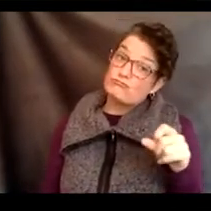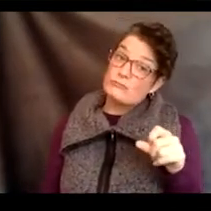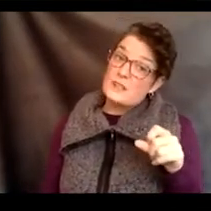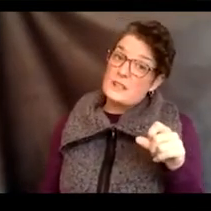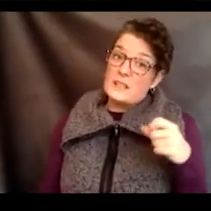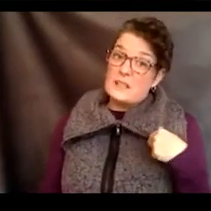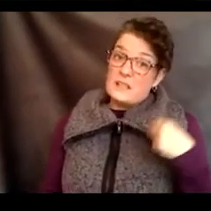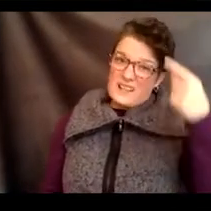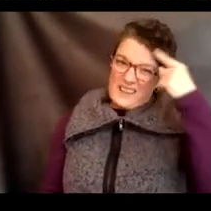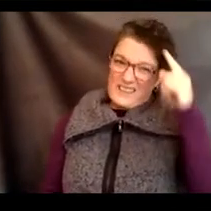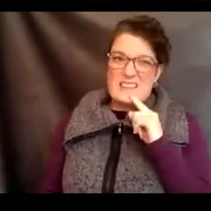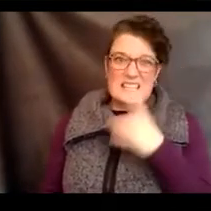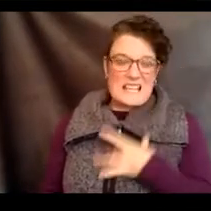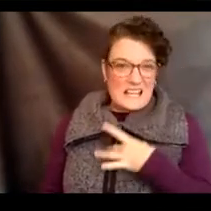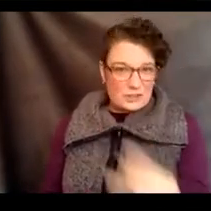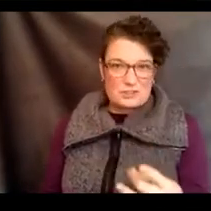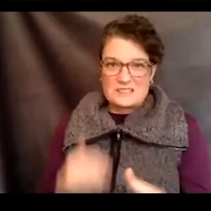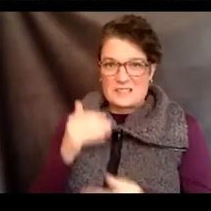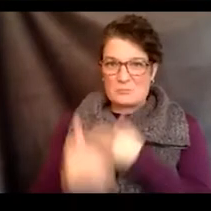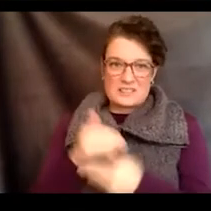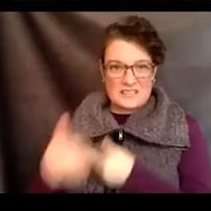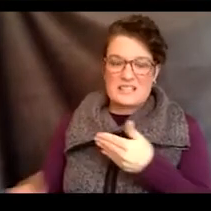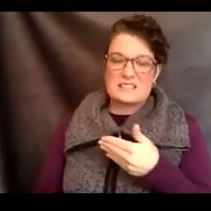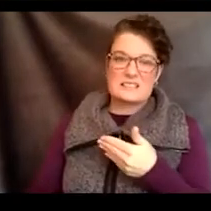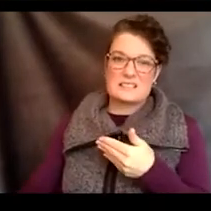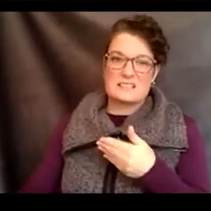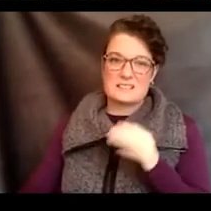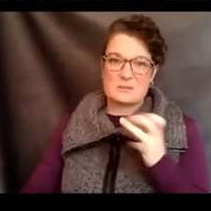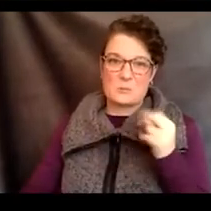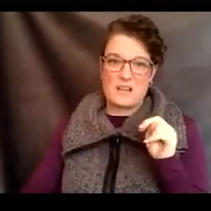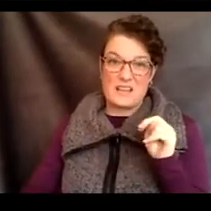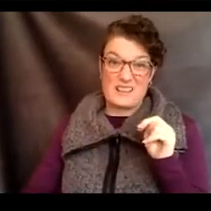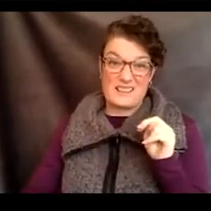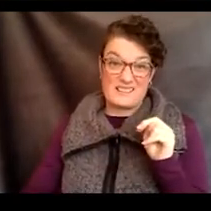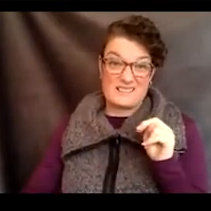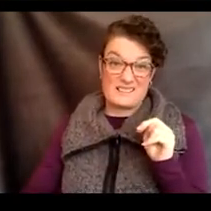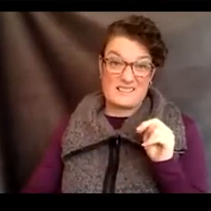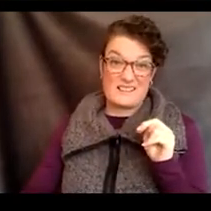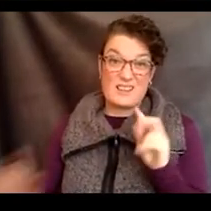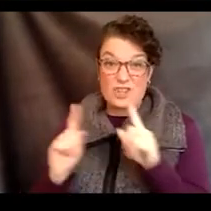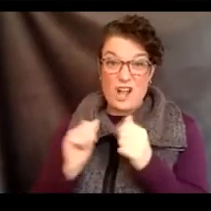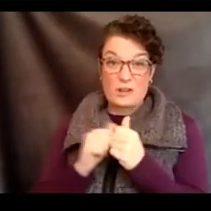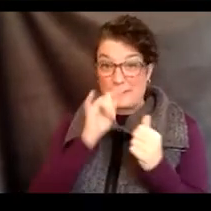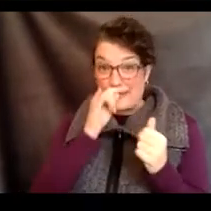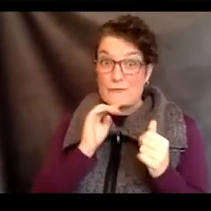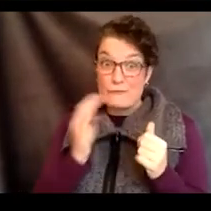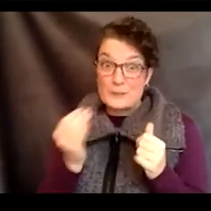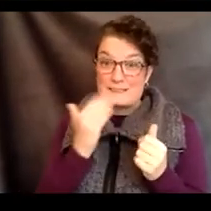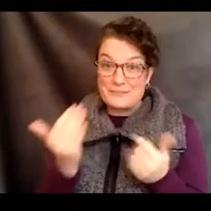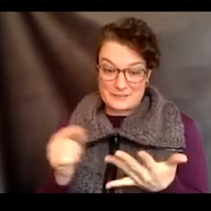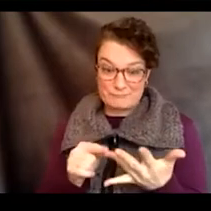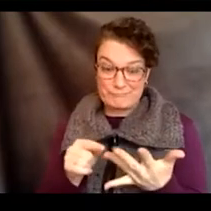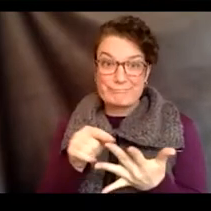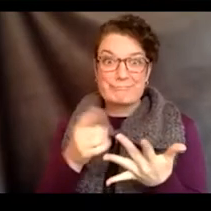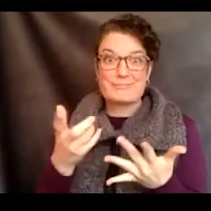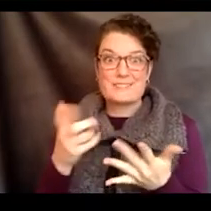I think it's such an interesting process when you're asking a 14 or 15 year old student in ninth grade to start thinking